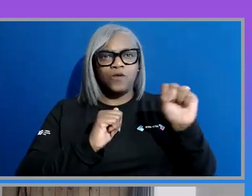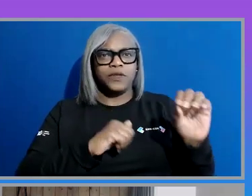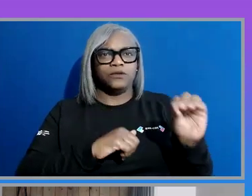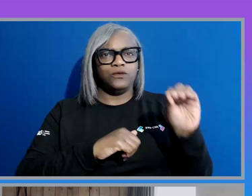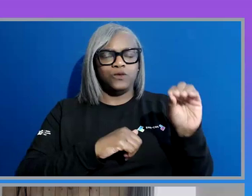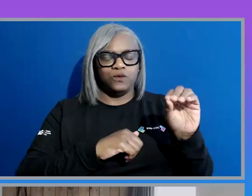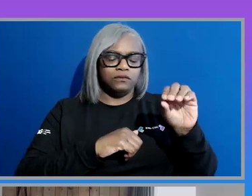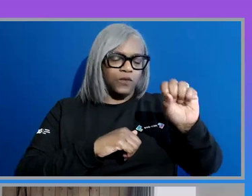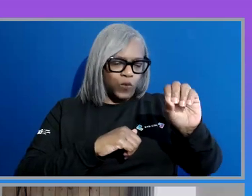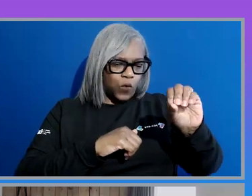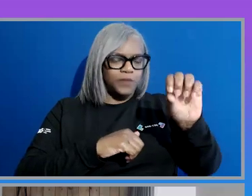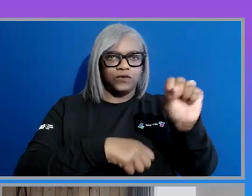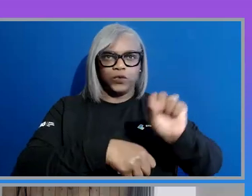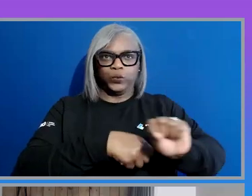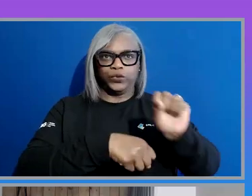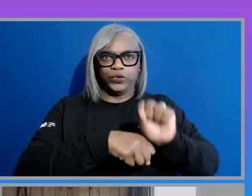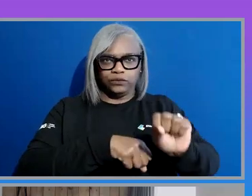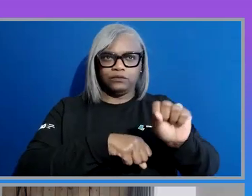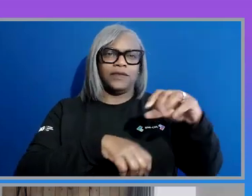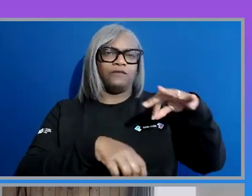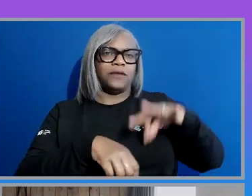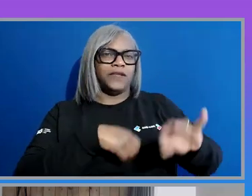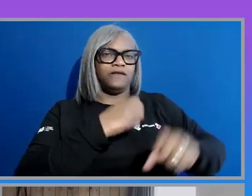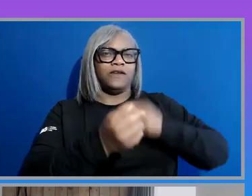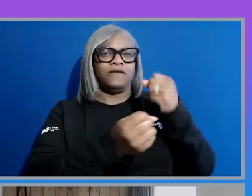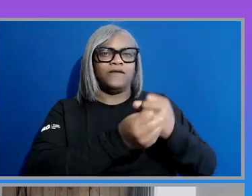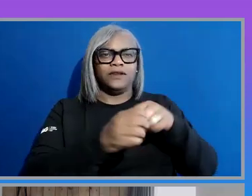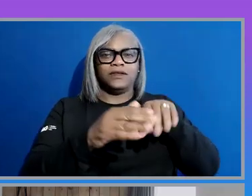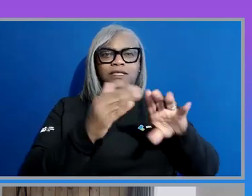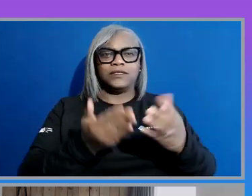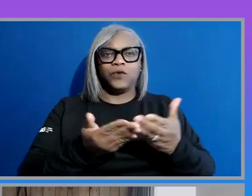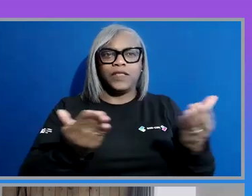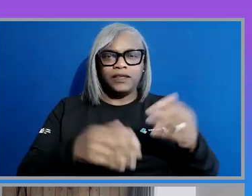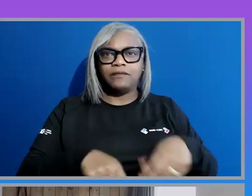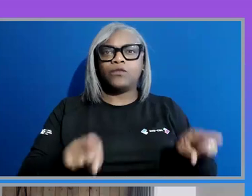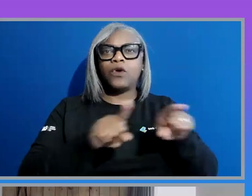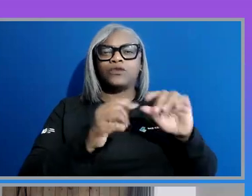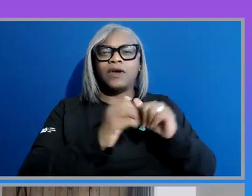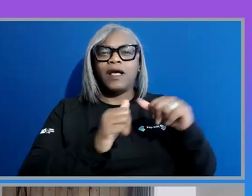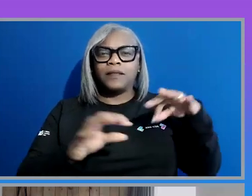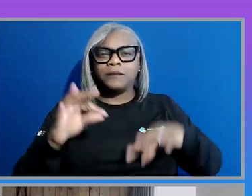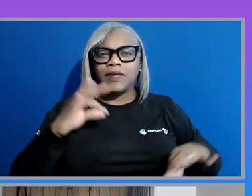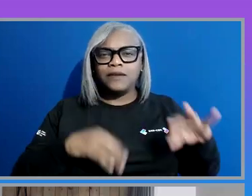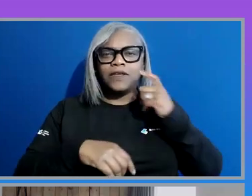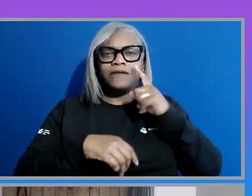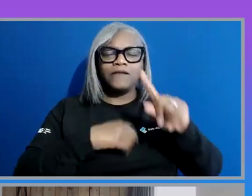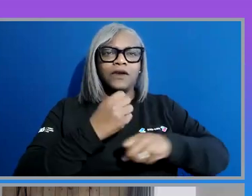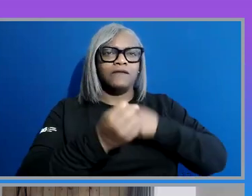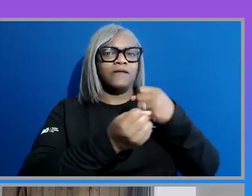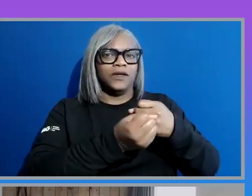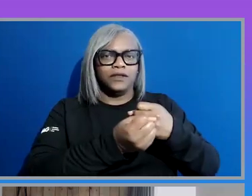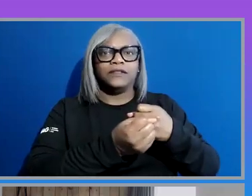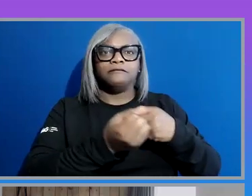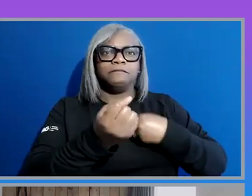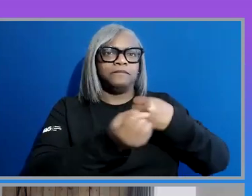from funding accessibility things and how they would benefit from that funding.